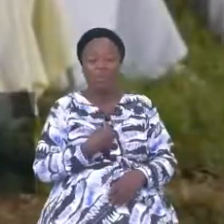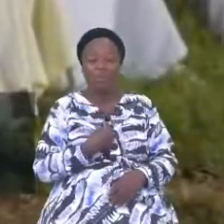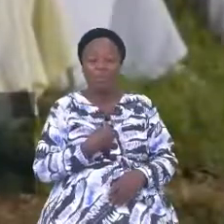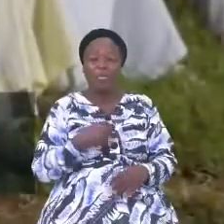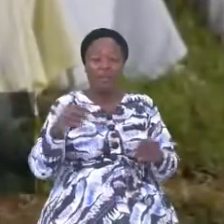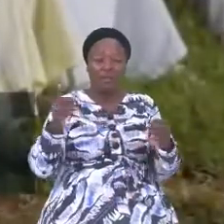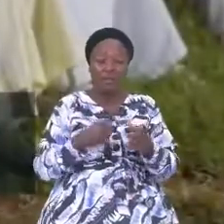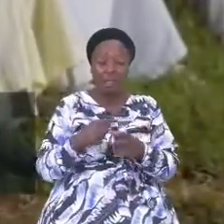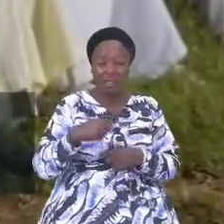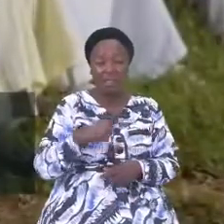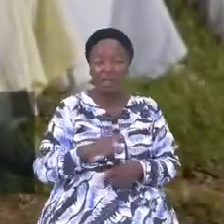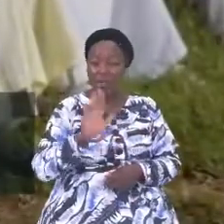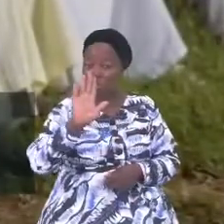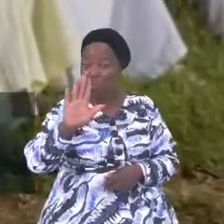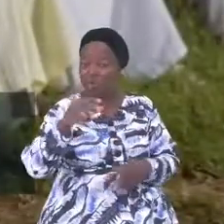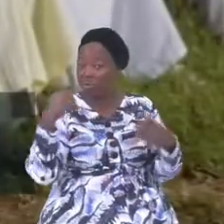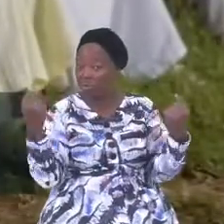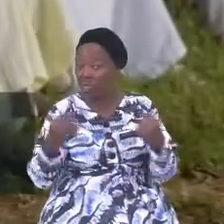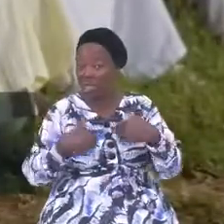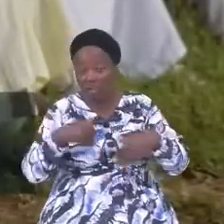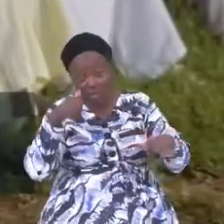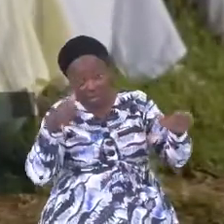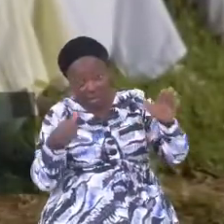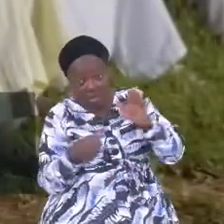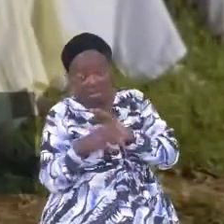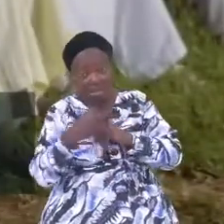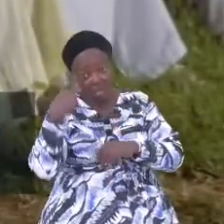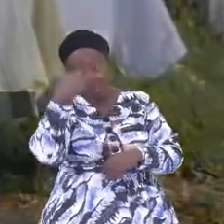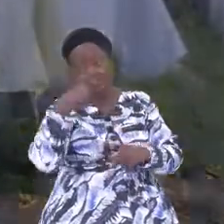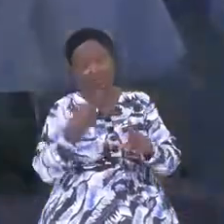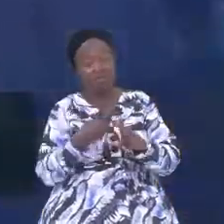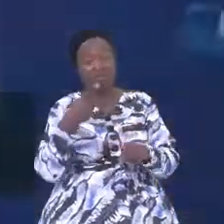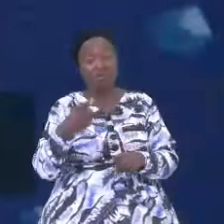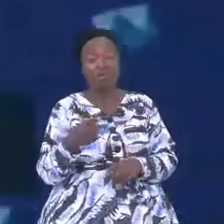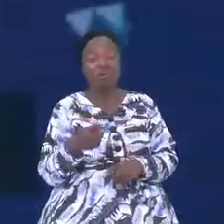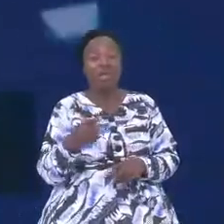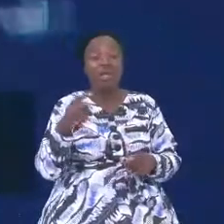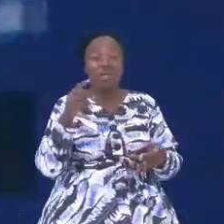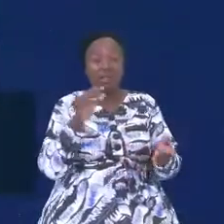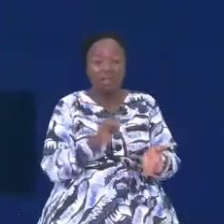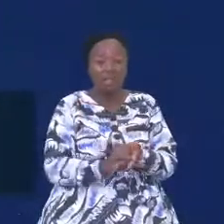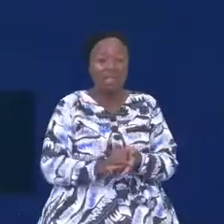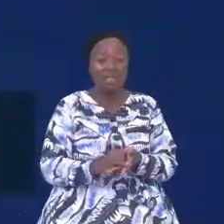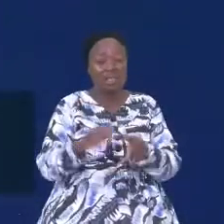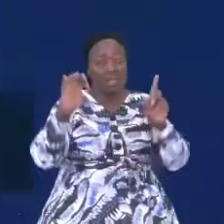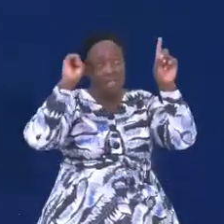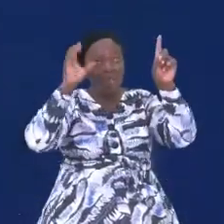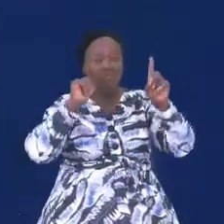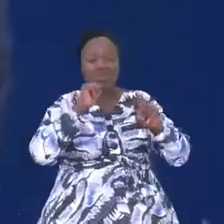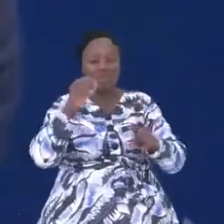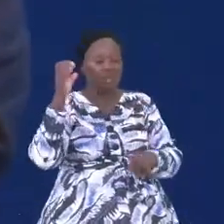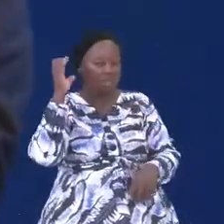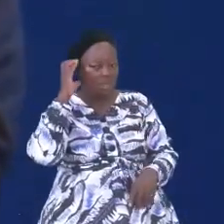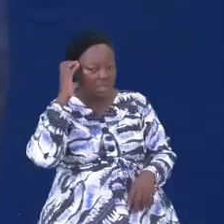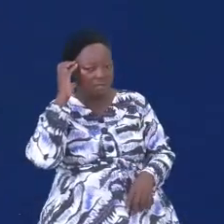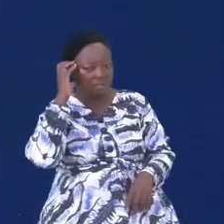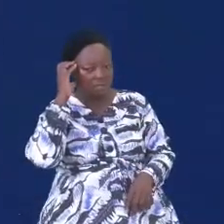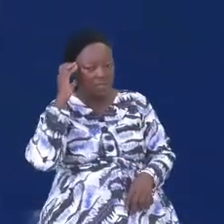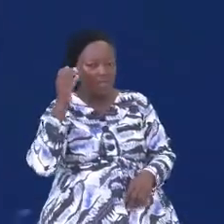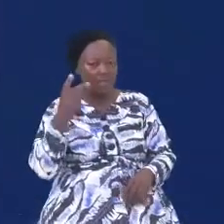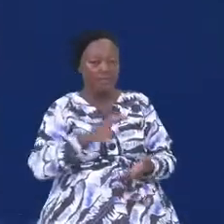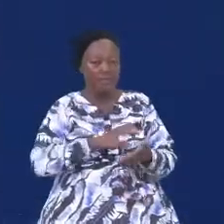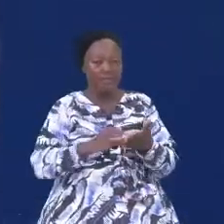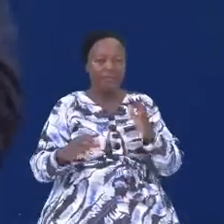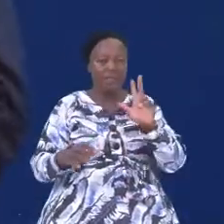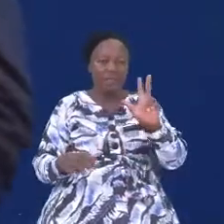says, your sins have hid his face from you, that he will not hear. Look at verse 3.